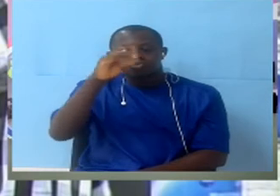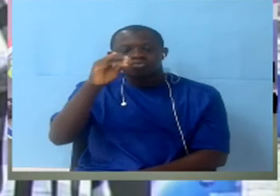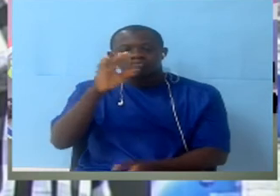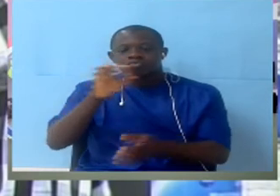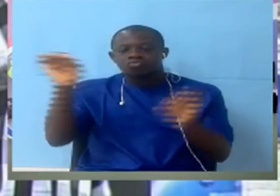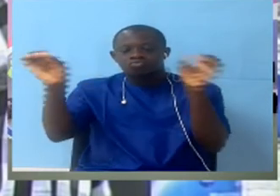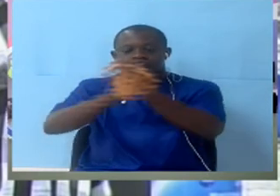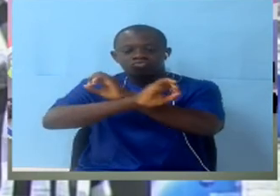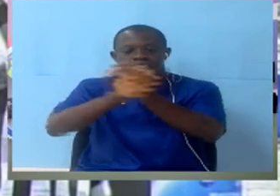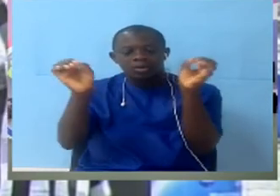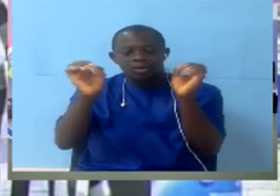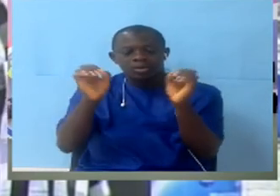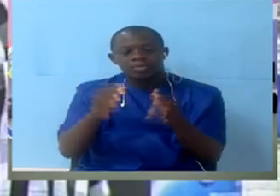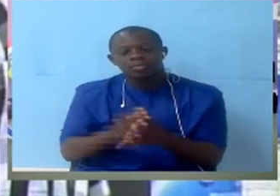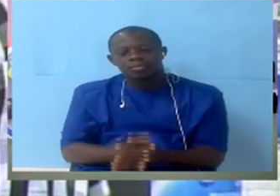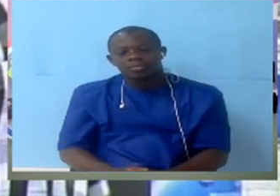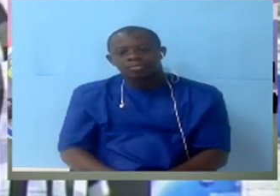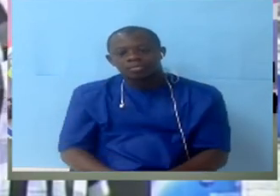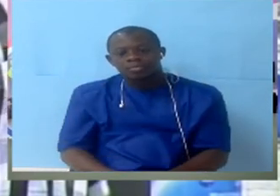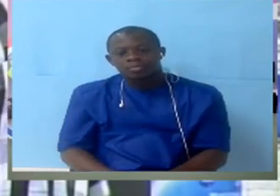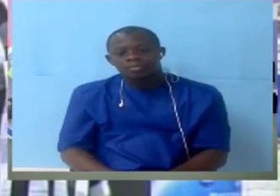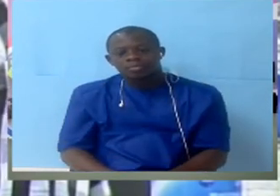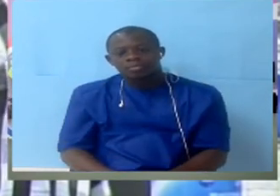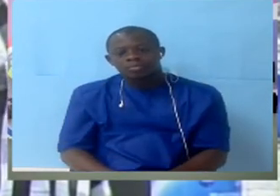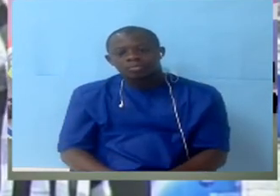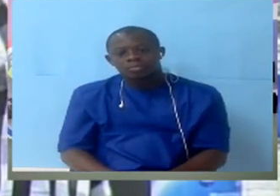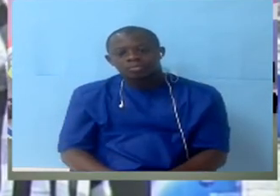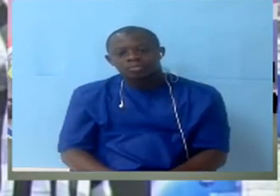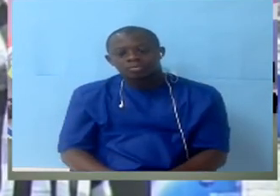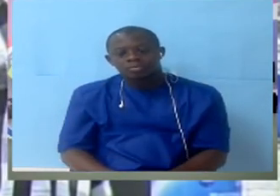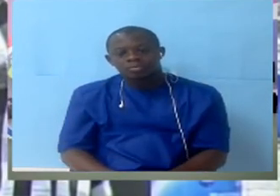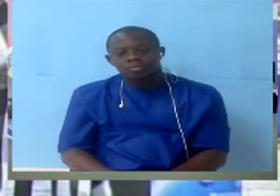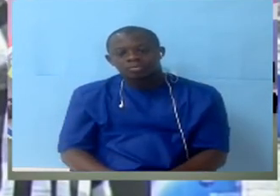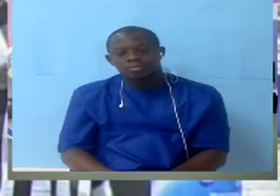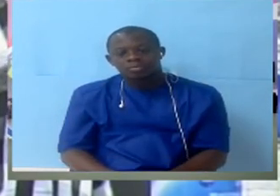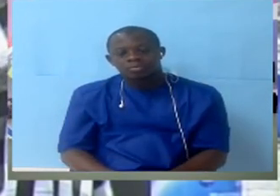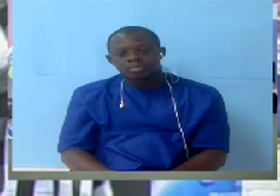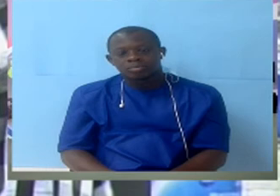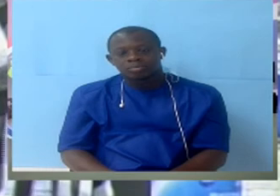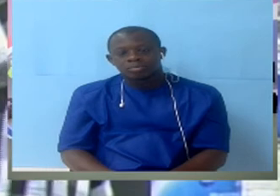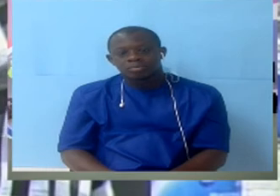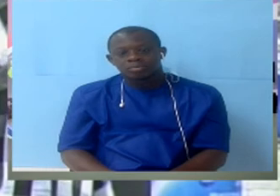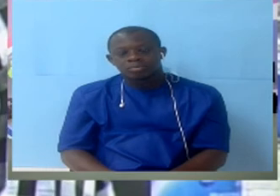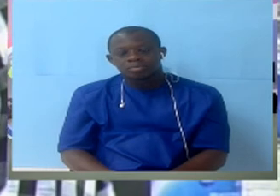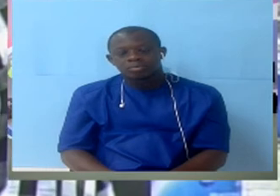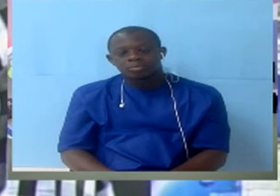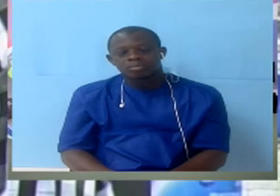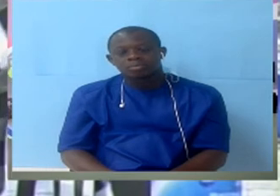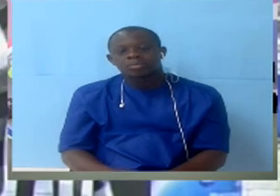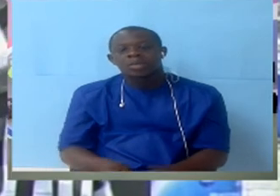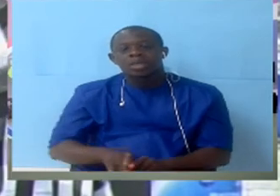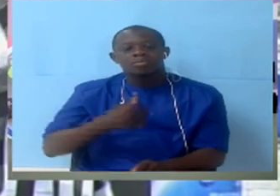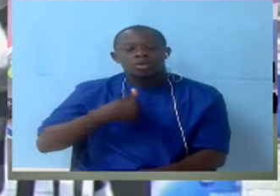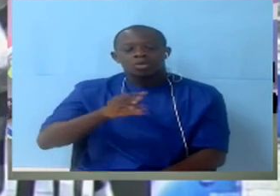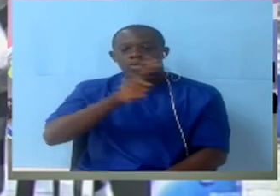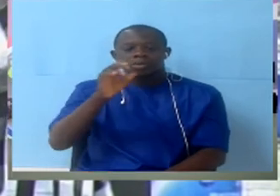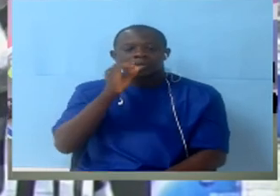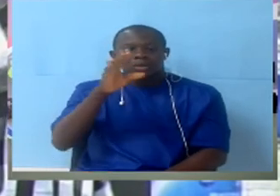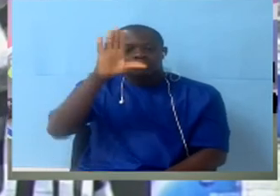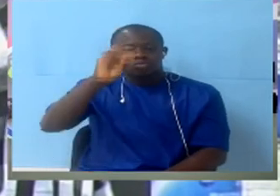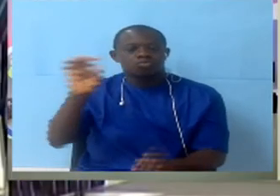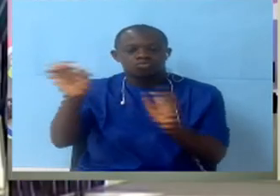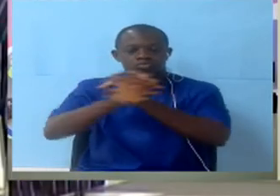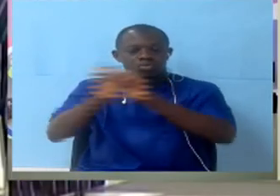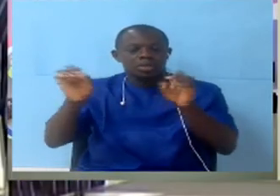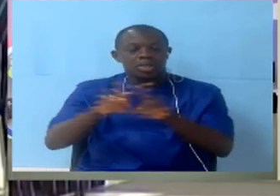am fenke. Ani ma foko am fenke, bari hanare fenke luwal be bankoto. I'm not saying that he didn't do